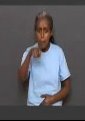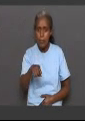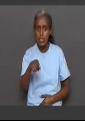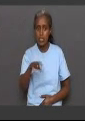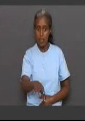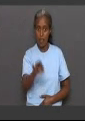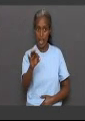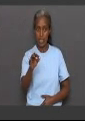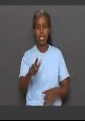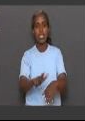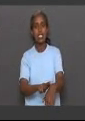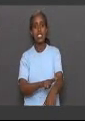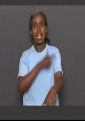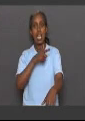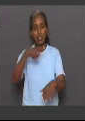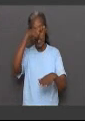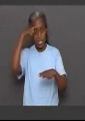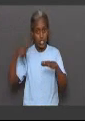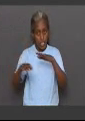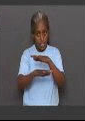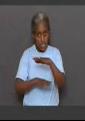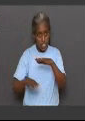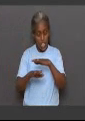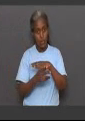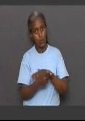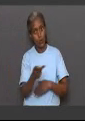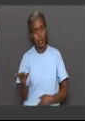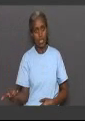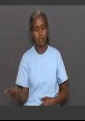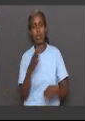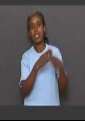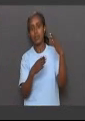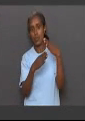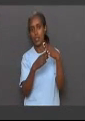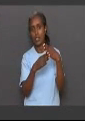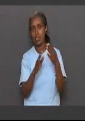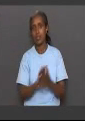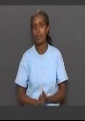find the length of the shadow cast by the building.